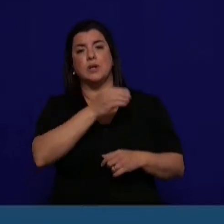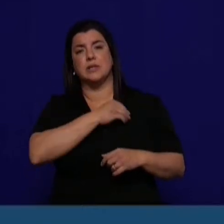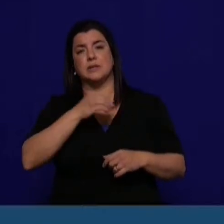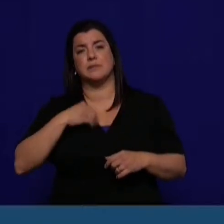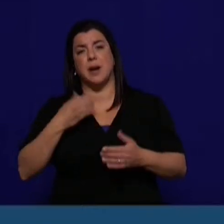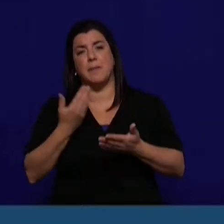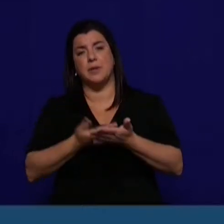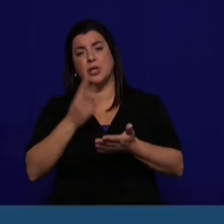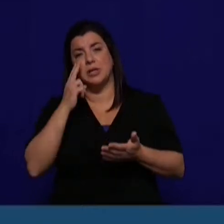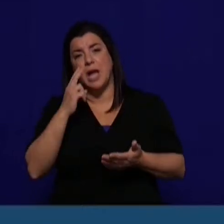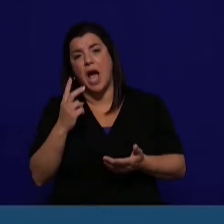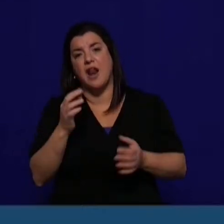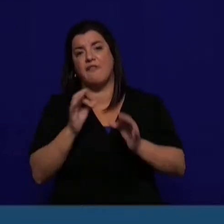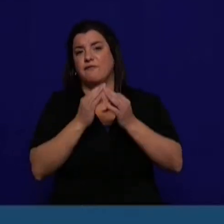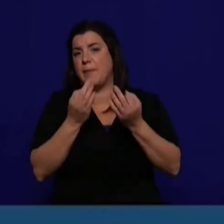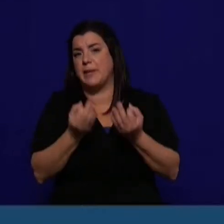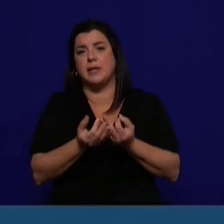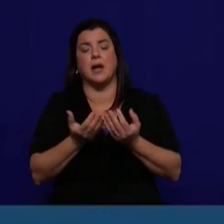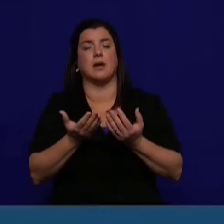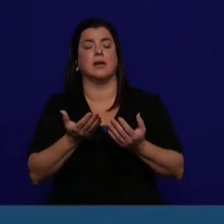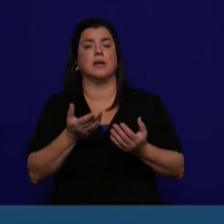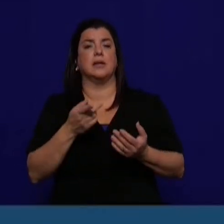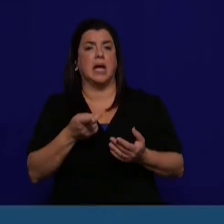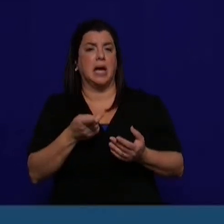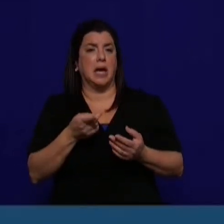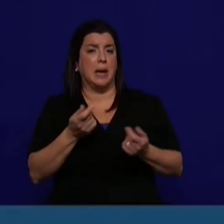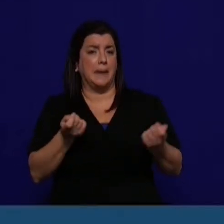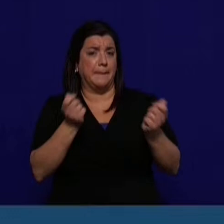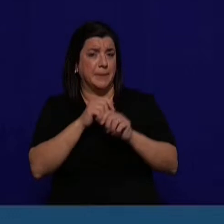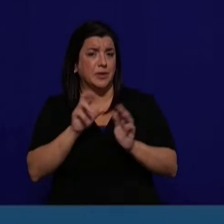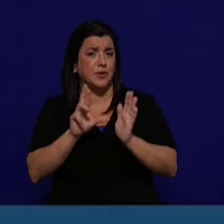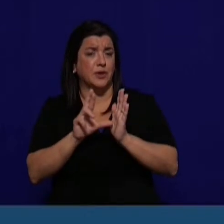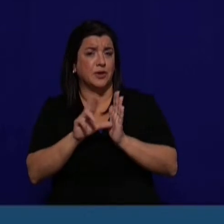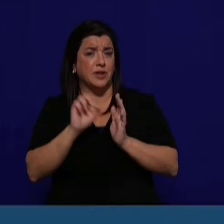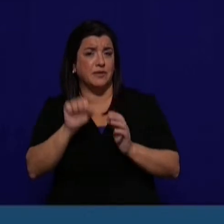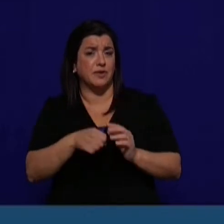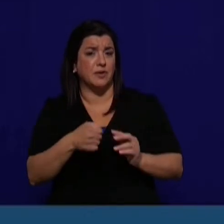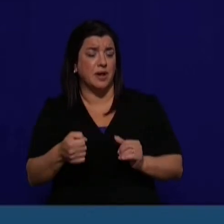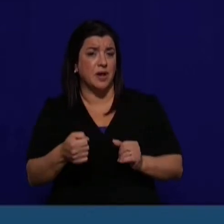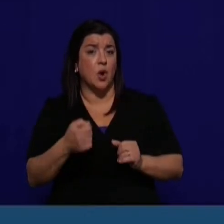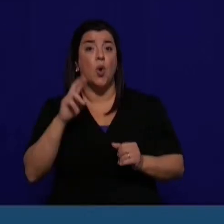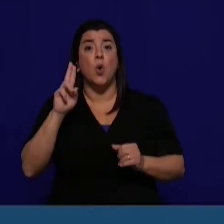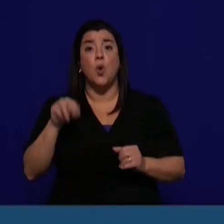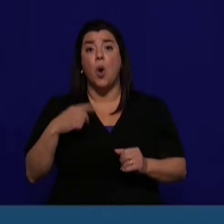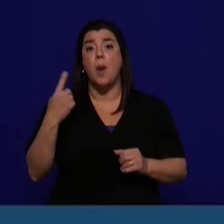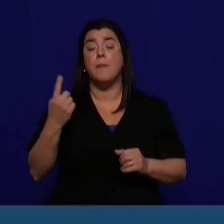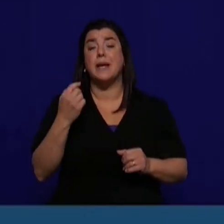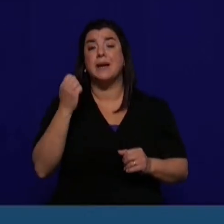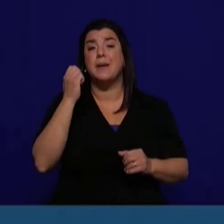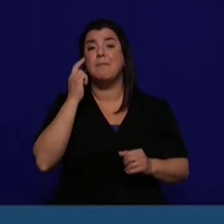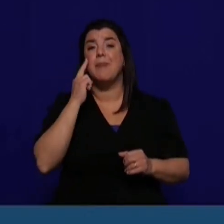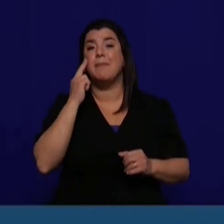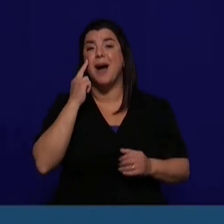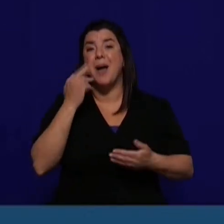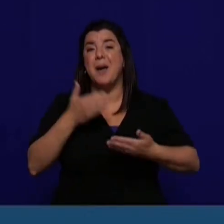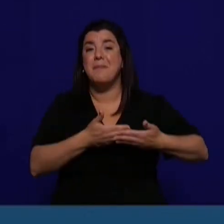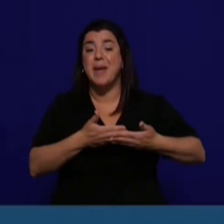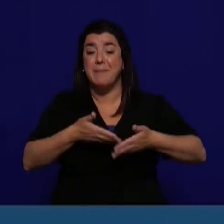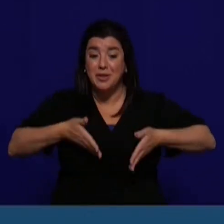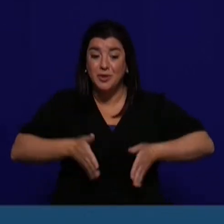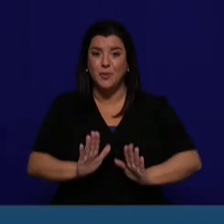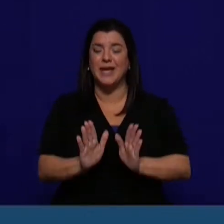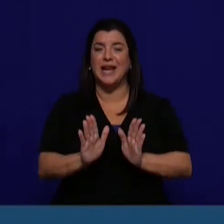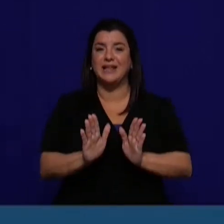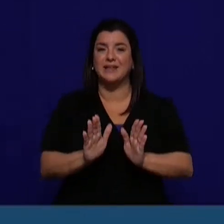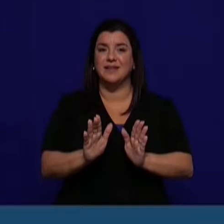tibdil fil-miżuri li ttieħdu dwar il-visiting hours tal-missieriet ġodda fil-maternity wards. Grazzi.